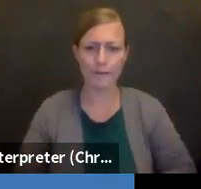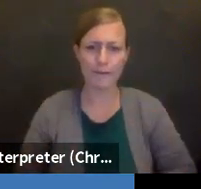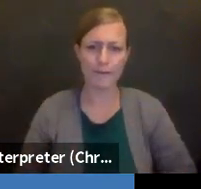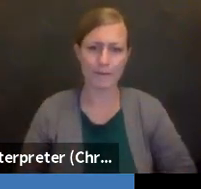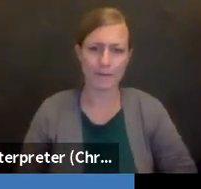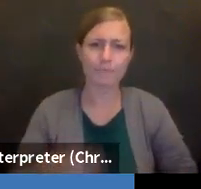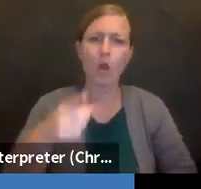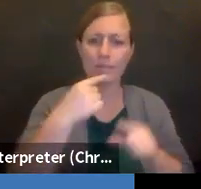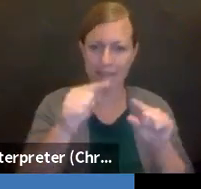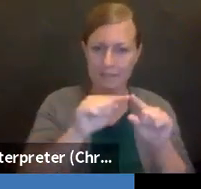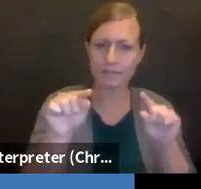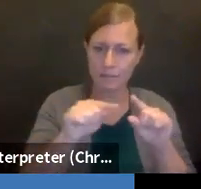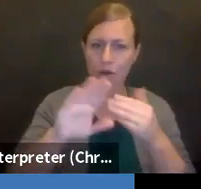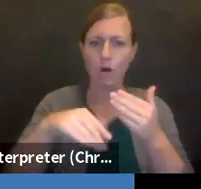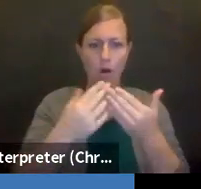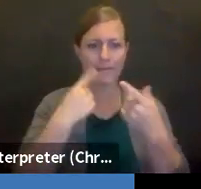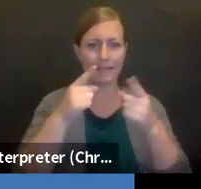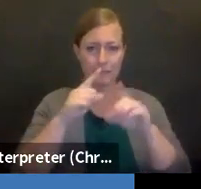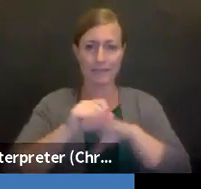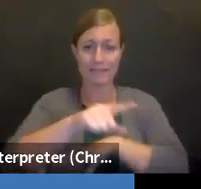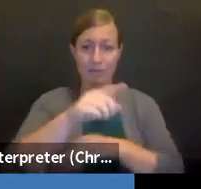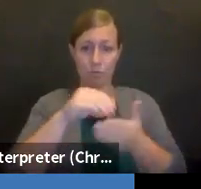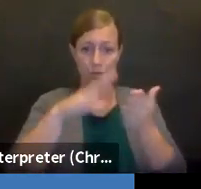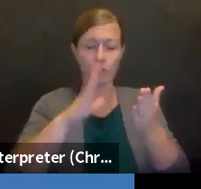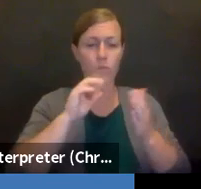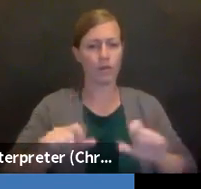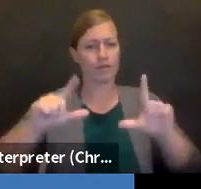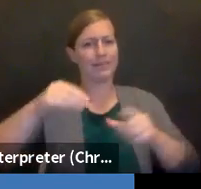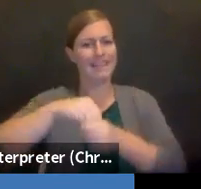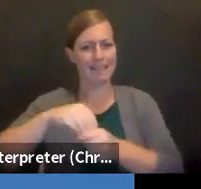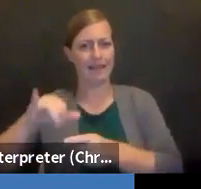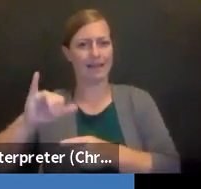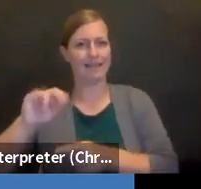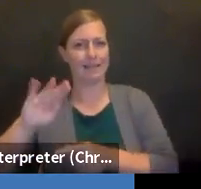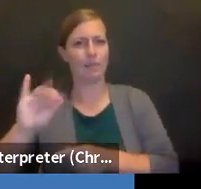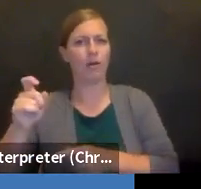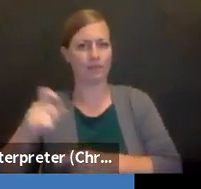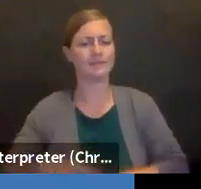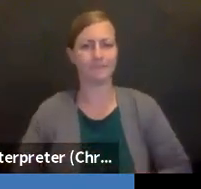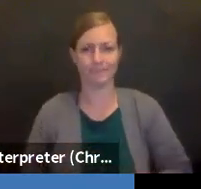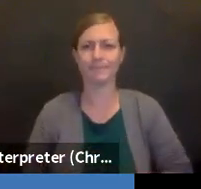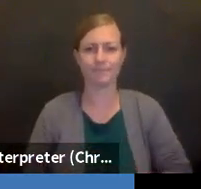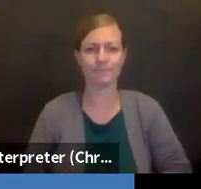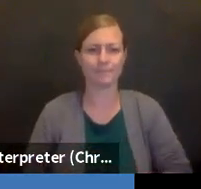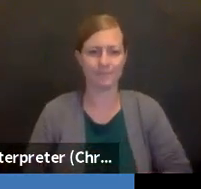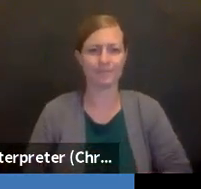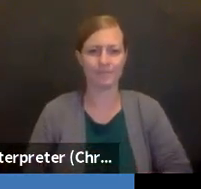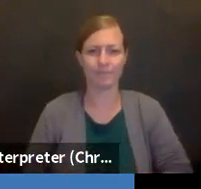Yep, it says right here, all announcements you send to students will appear here. So in their inbox. Okay.